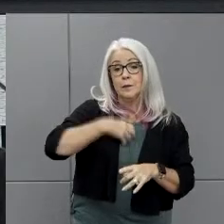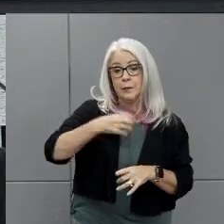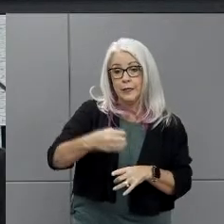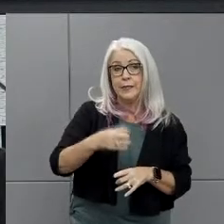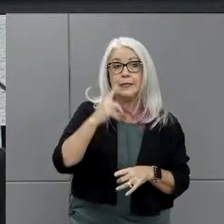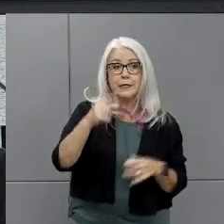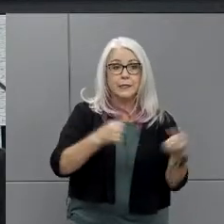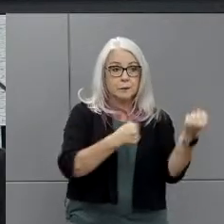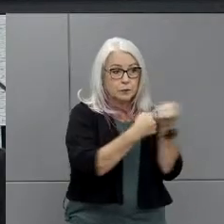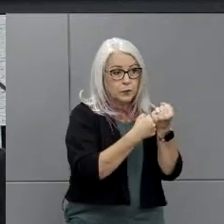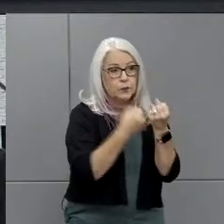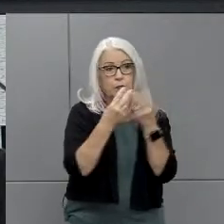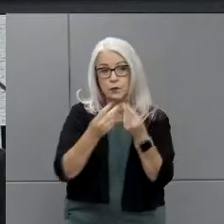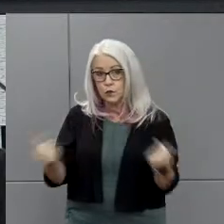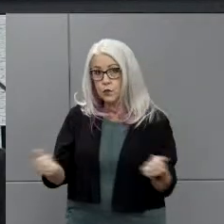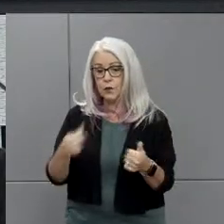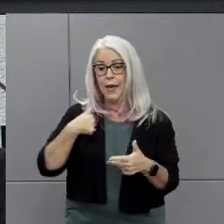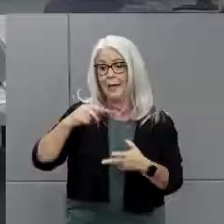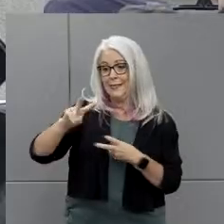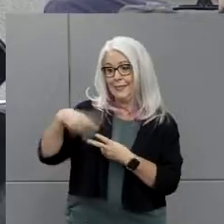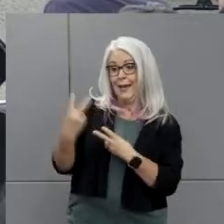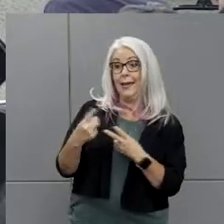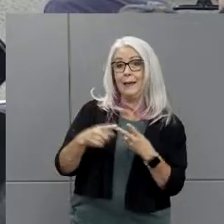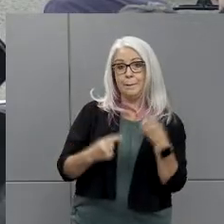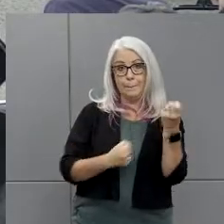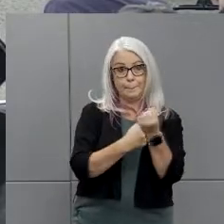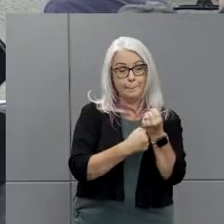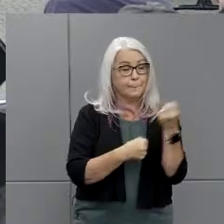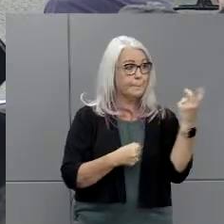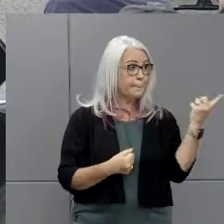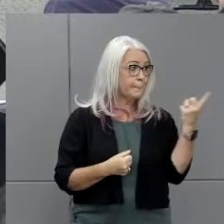Second. No, that's out.